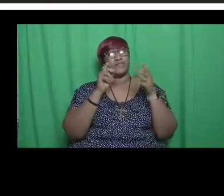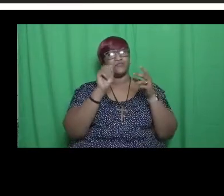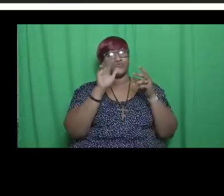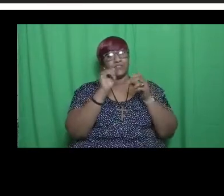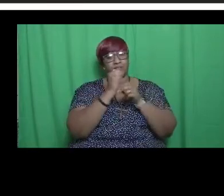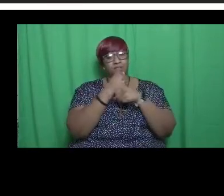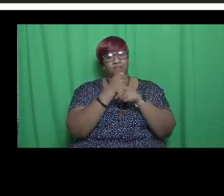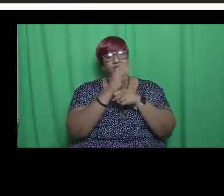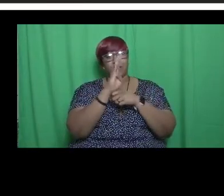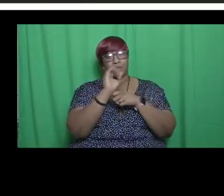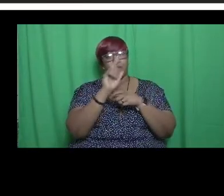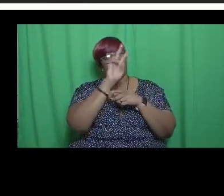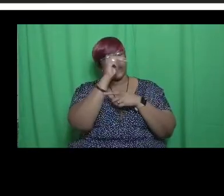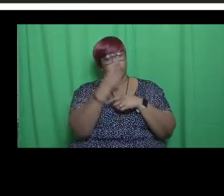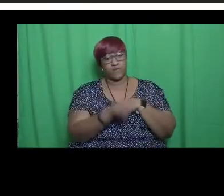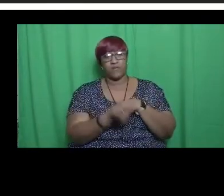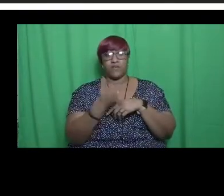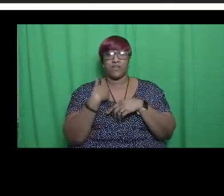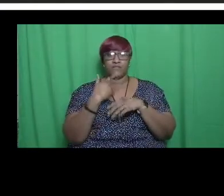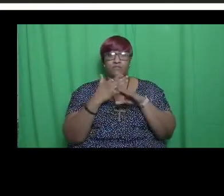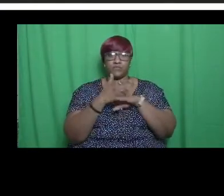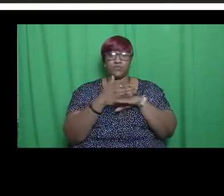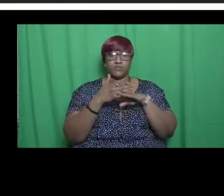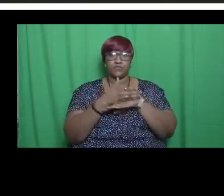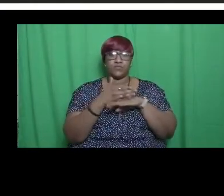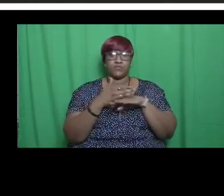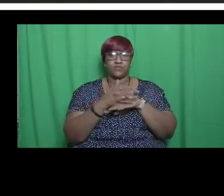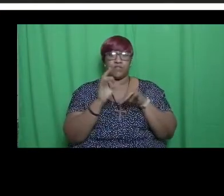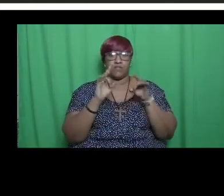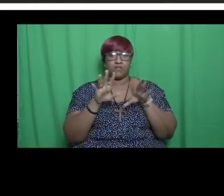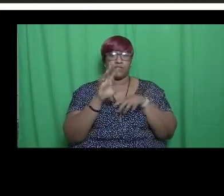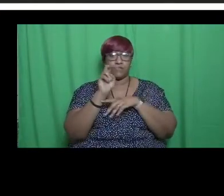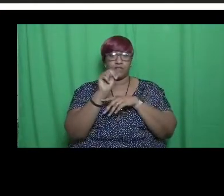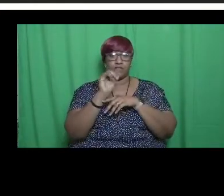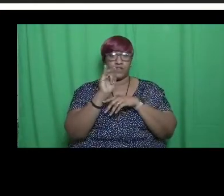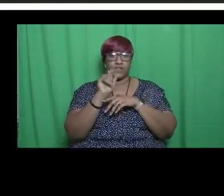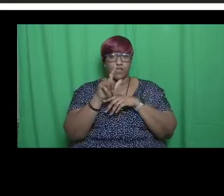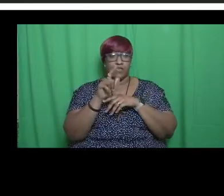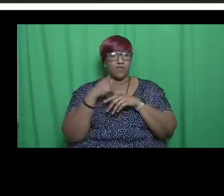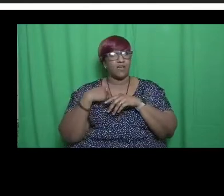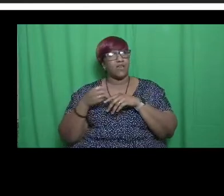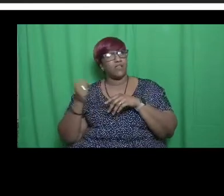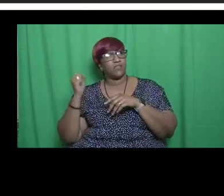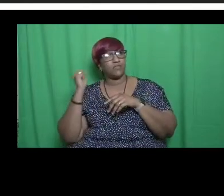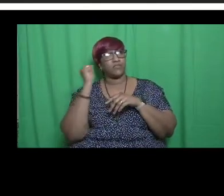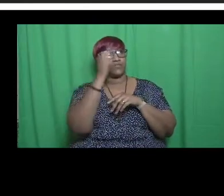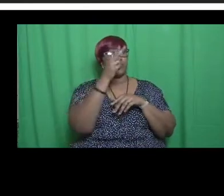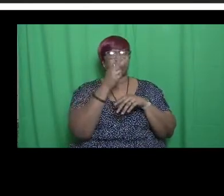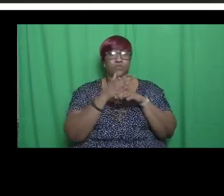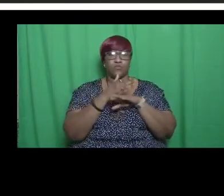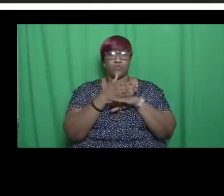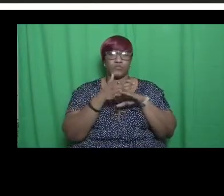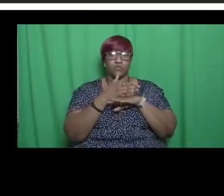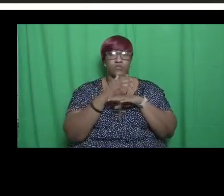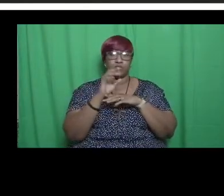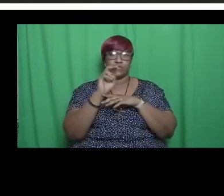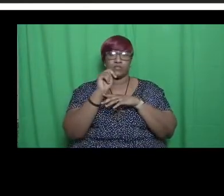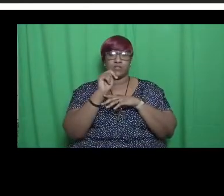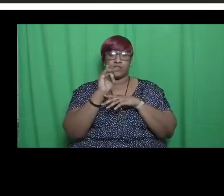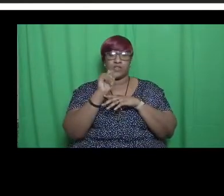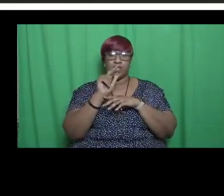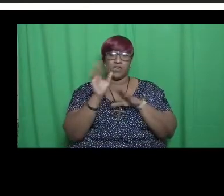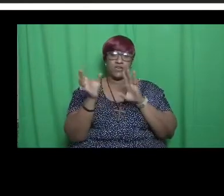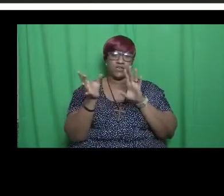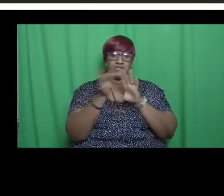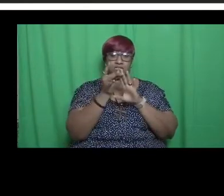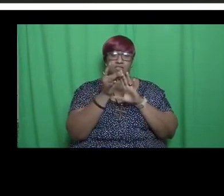out. And I picked up a piece of wood that had a rusted nail. And I threw that piece of wood, but that nail caught my finger.